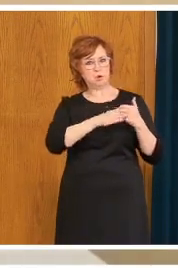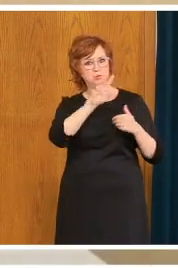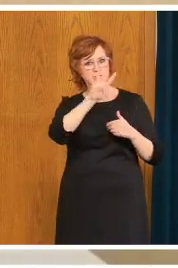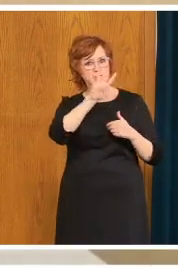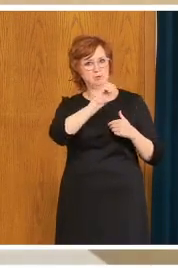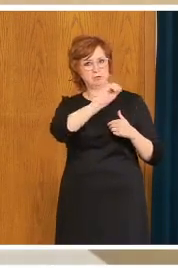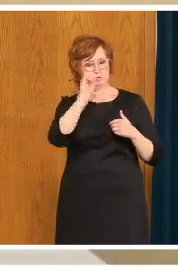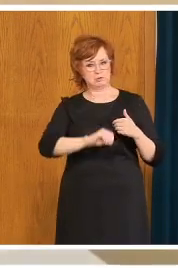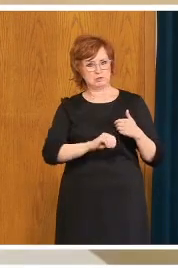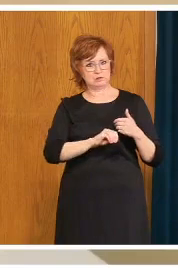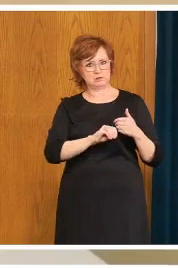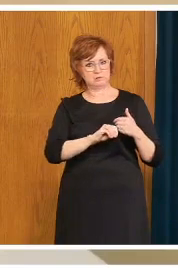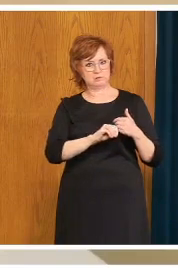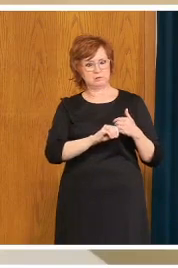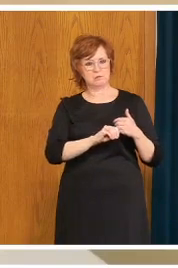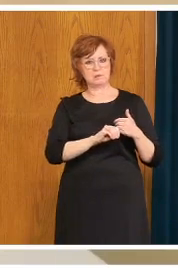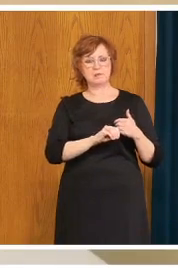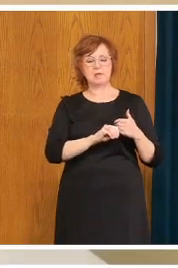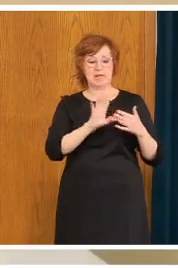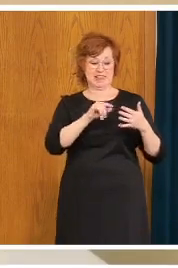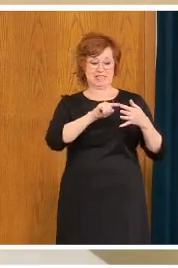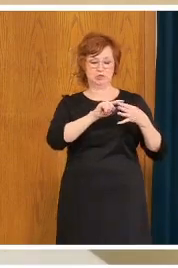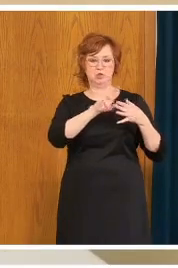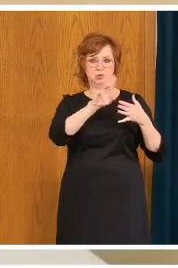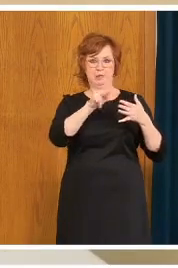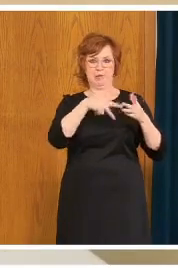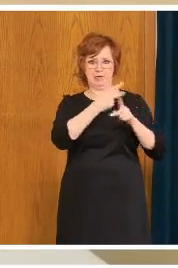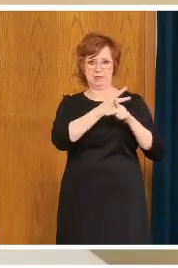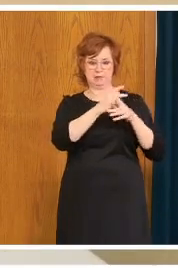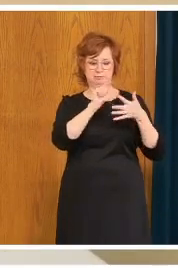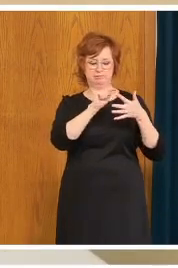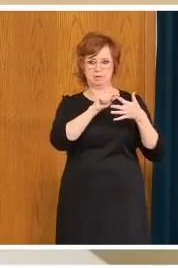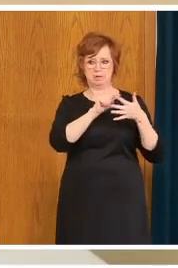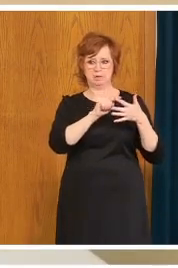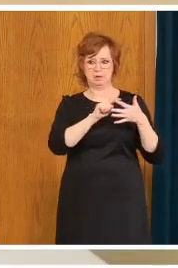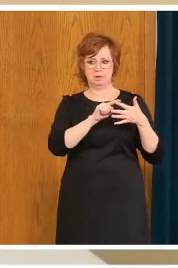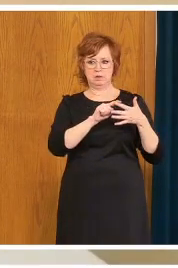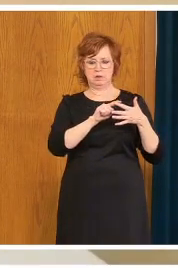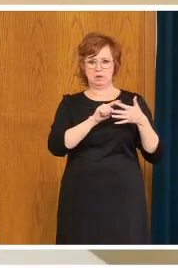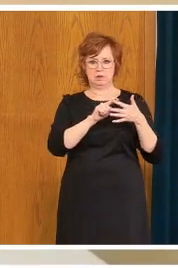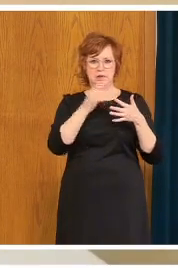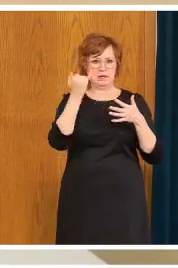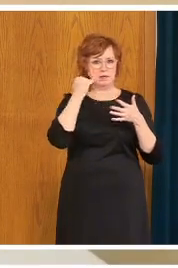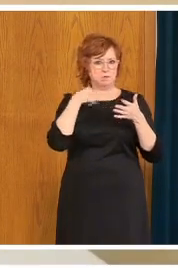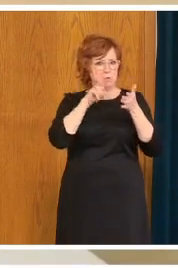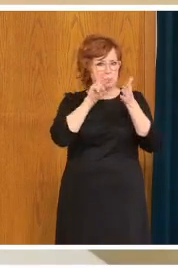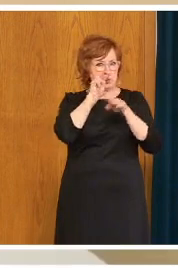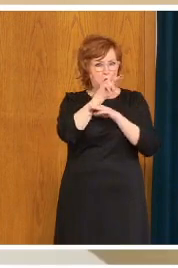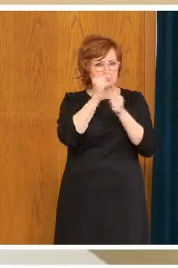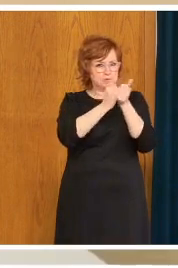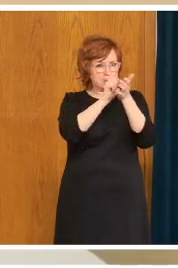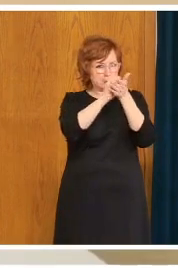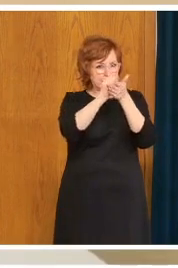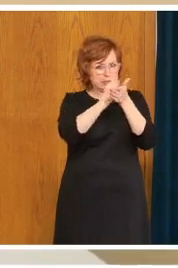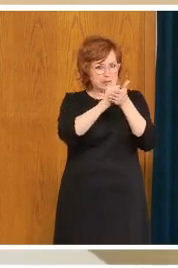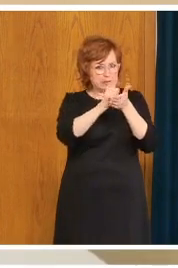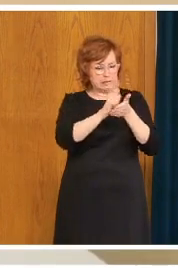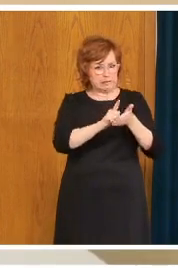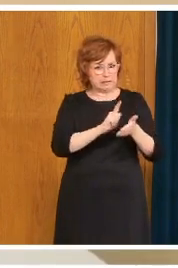variants of concern are trending up. Overall case numbers, variants of concern are low, but on a week-by-week basis, and they are finding